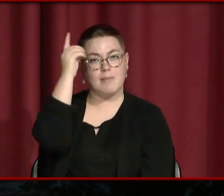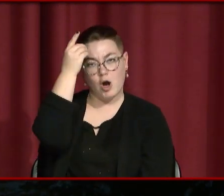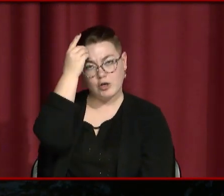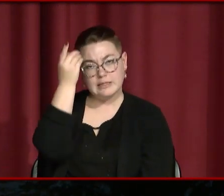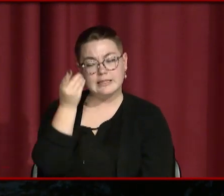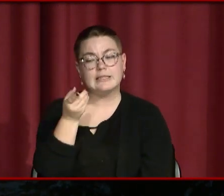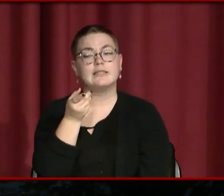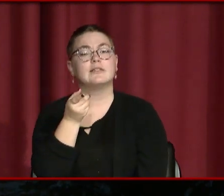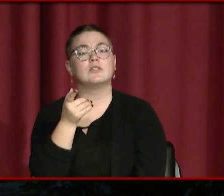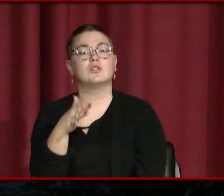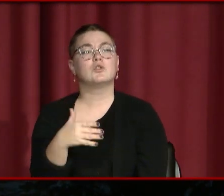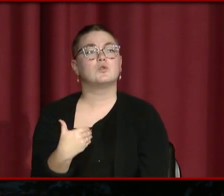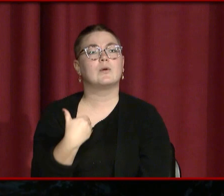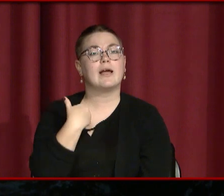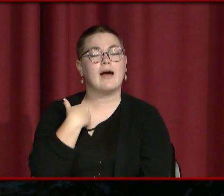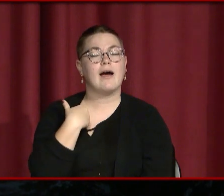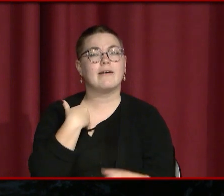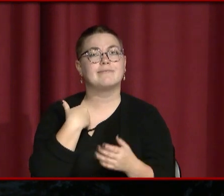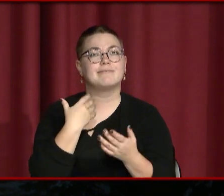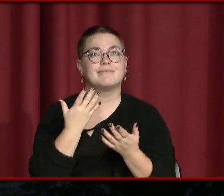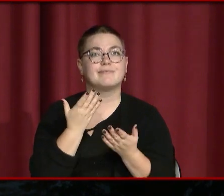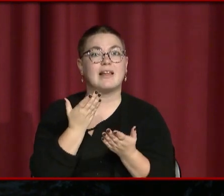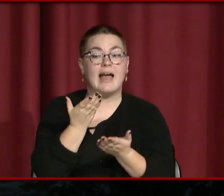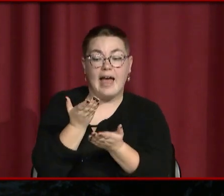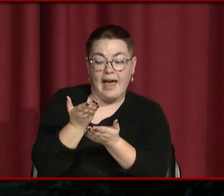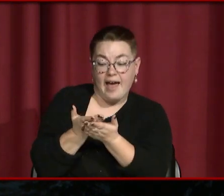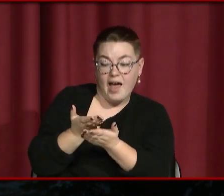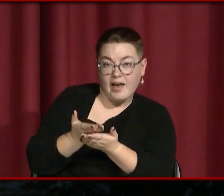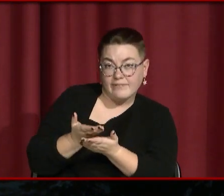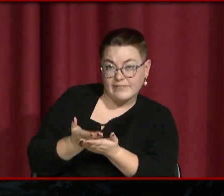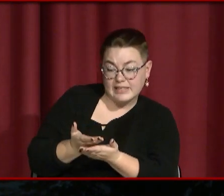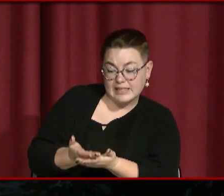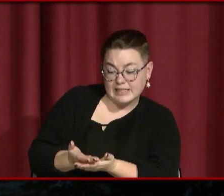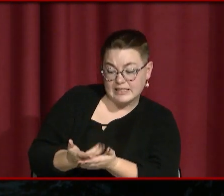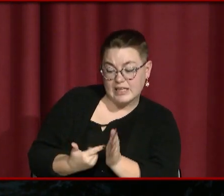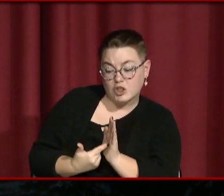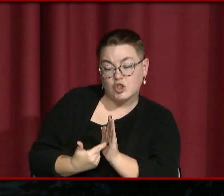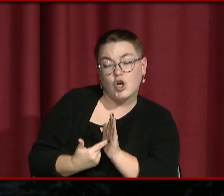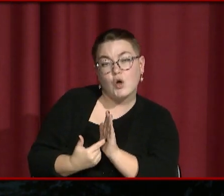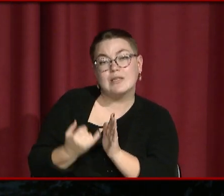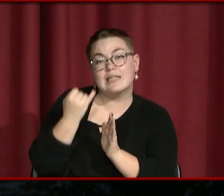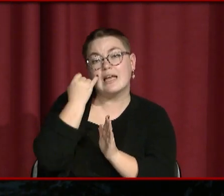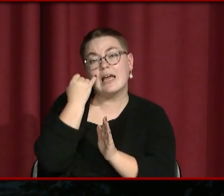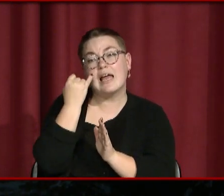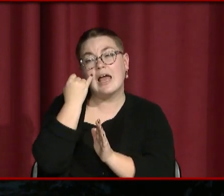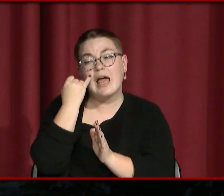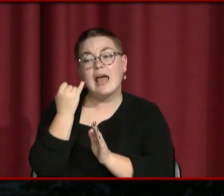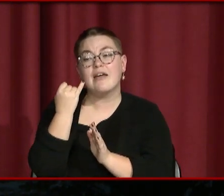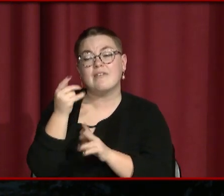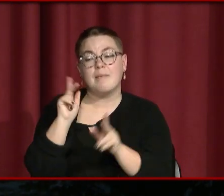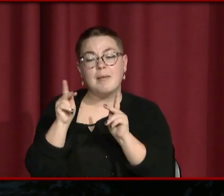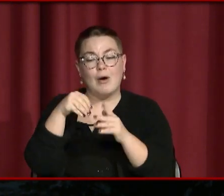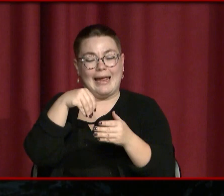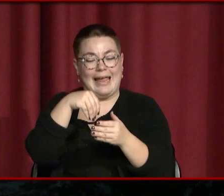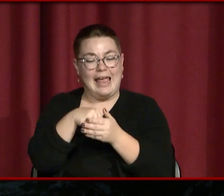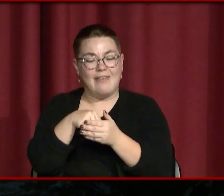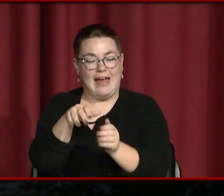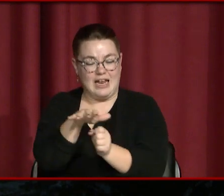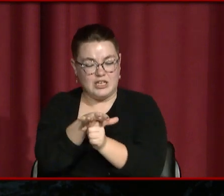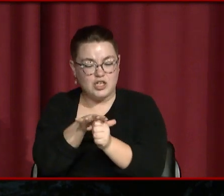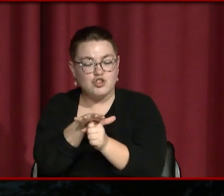evidence that suggests that when people find themselves in these districts that are so sort of gerrymandered